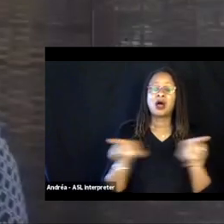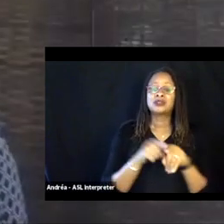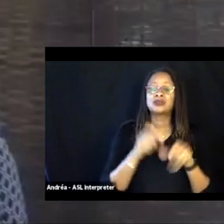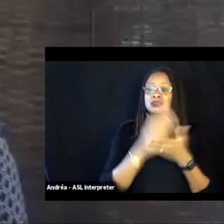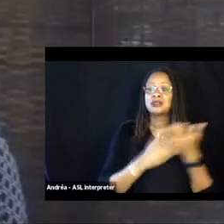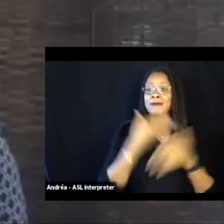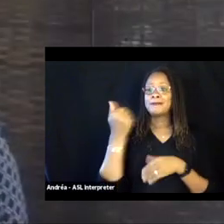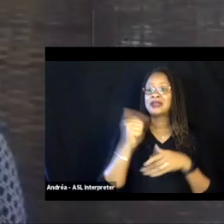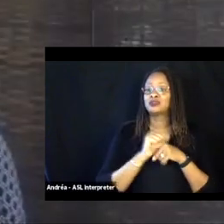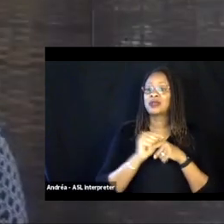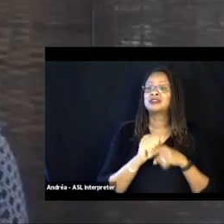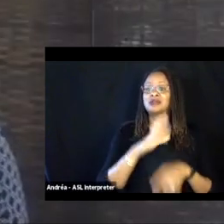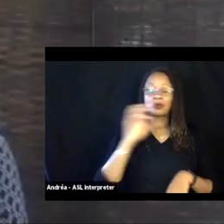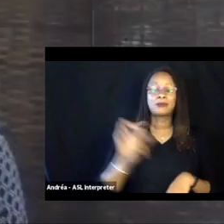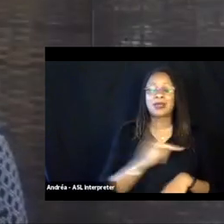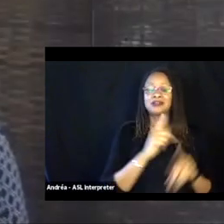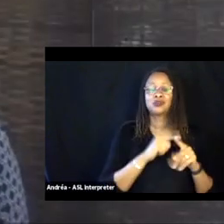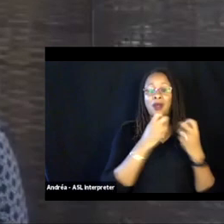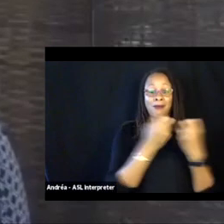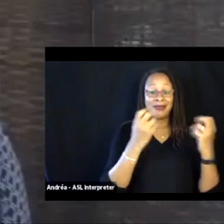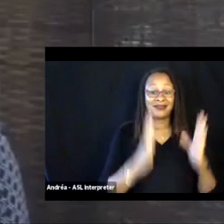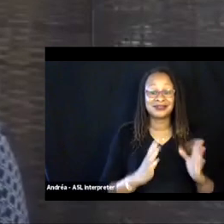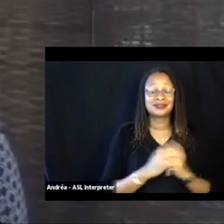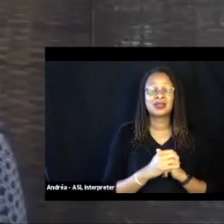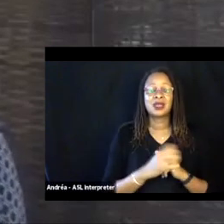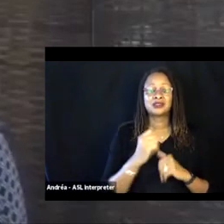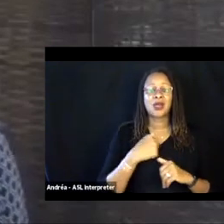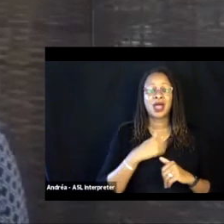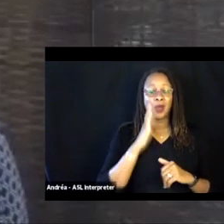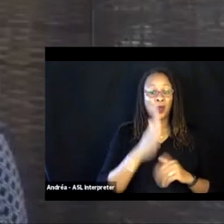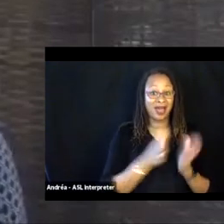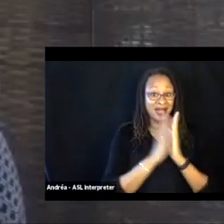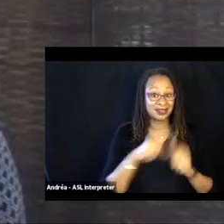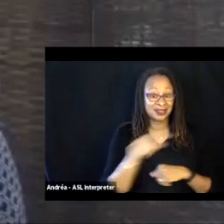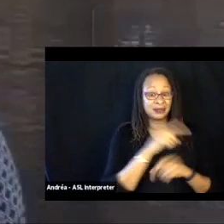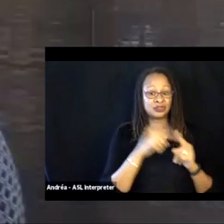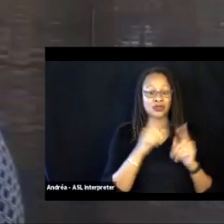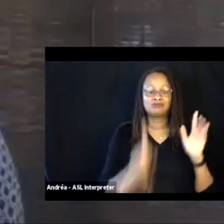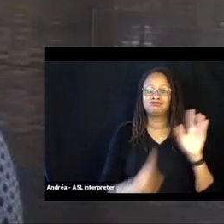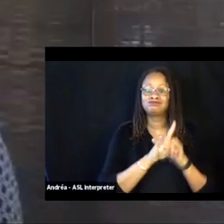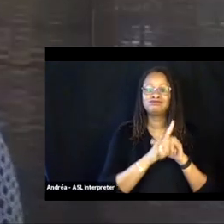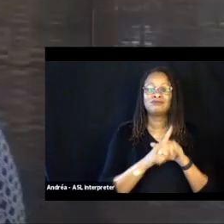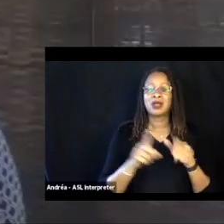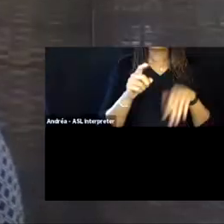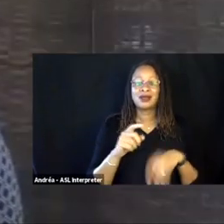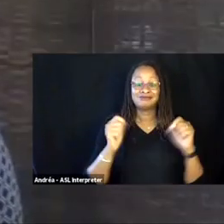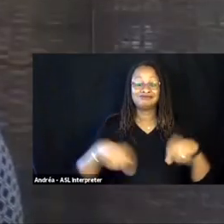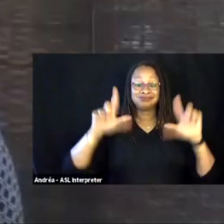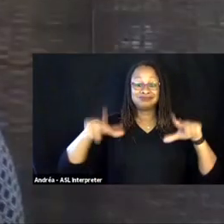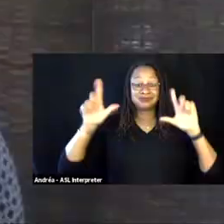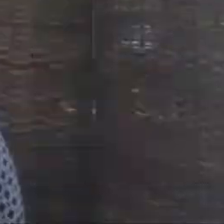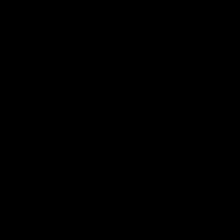practices, we're going to turn to our esteemed panelists. So I'm going to ask them to pop on their cameras, starting with